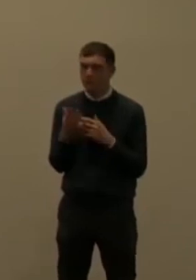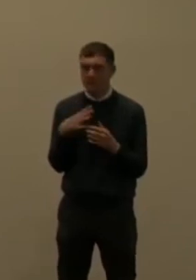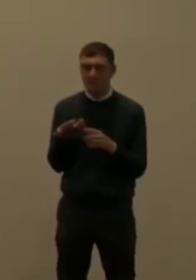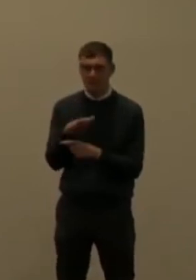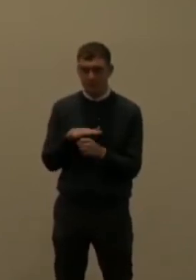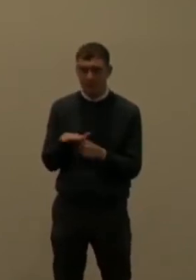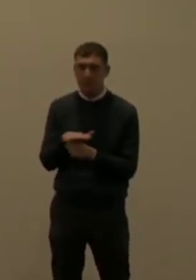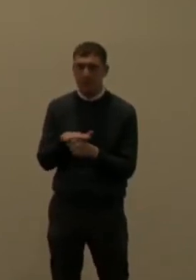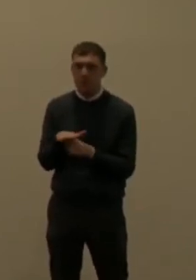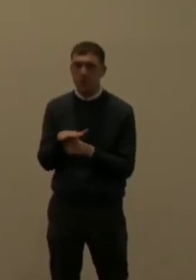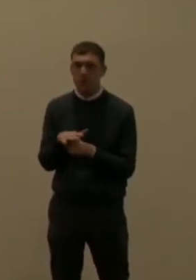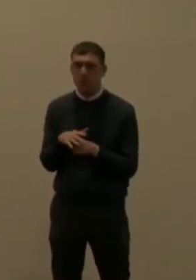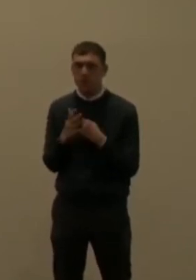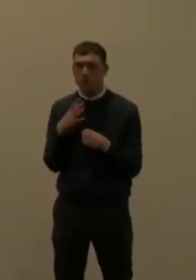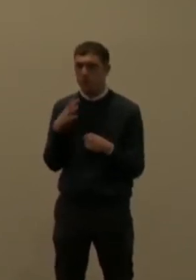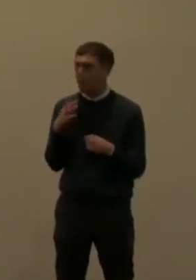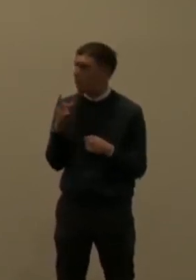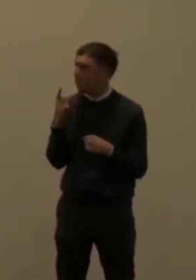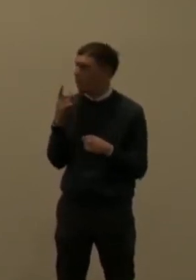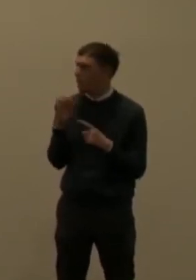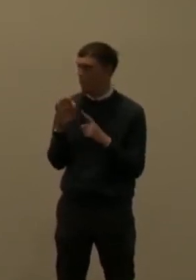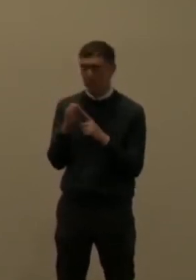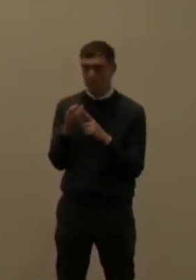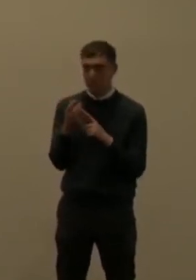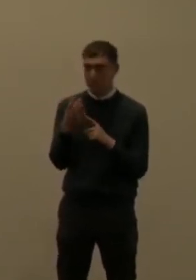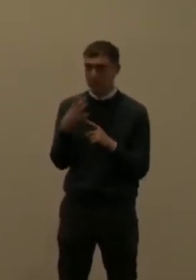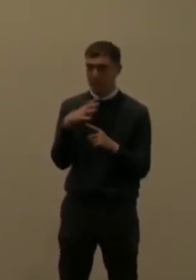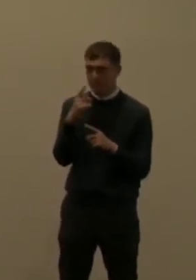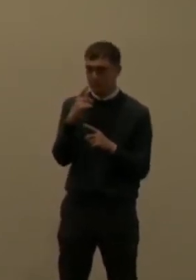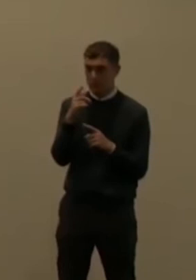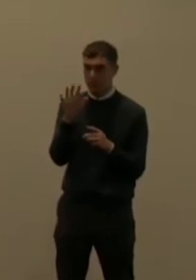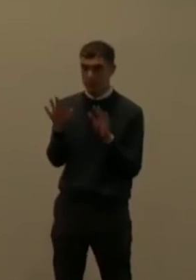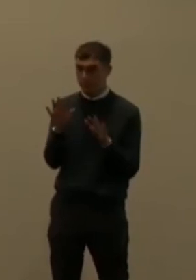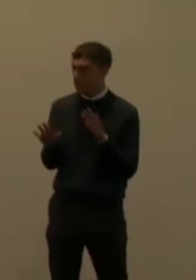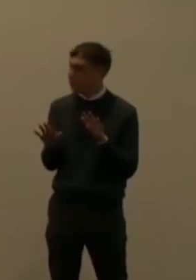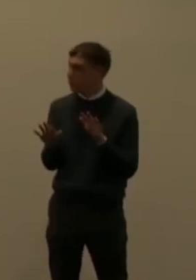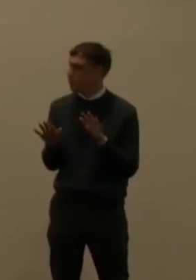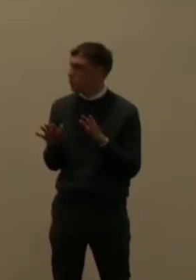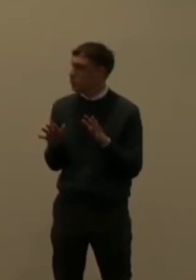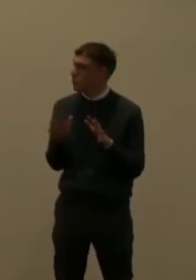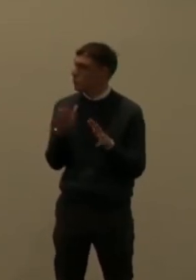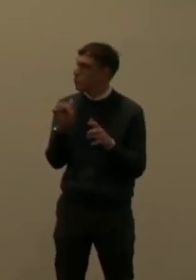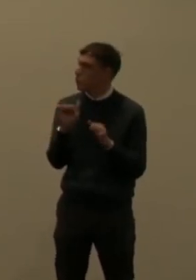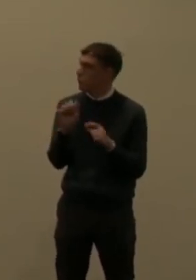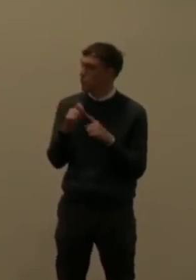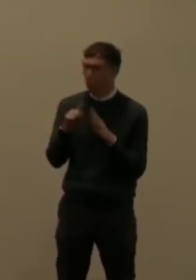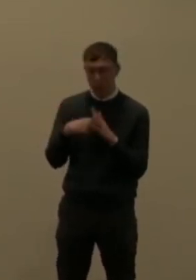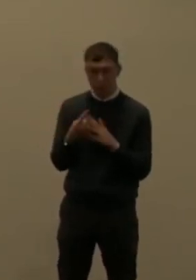environment. And from that point, you can leverage the functionalities of that GitHub project.